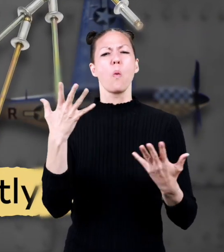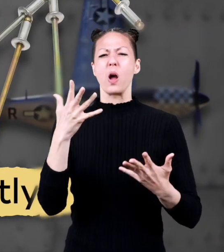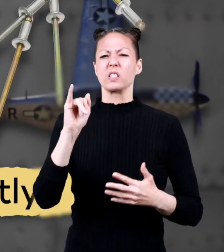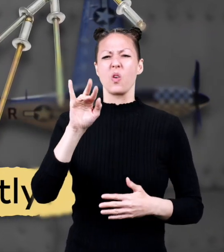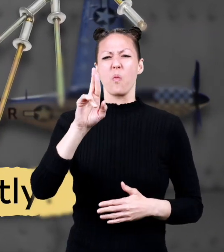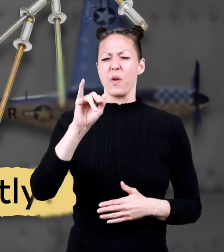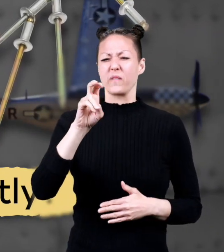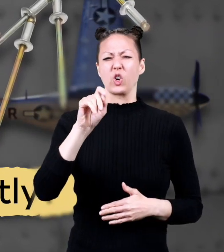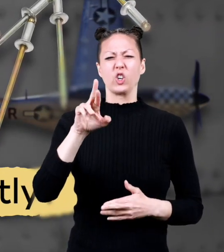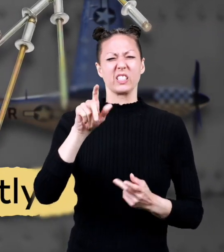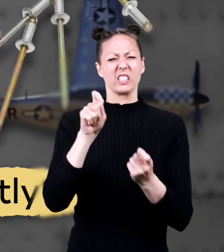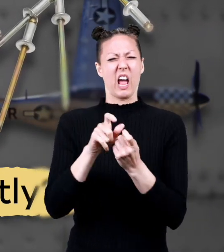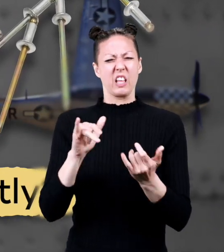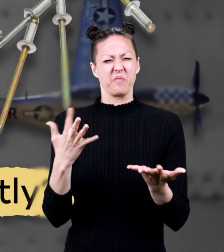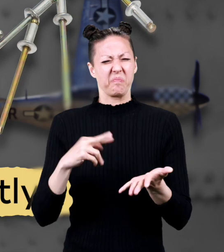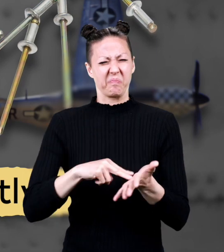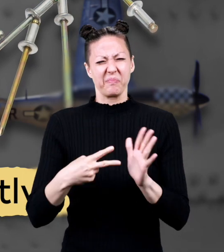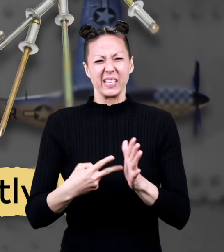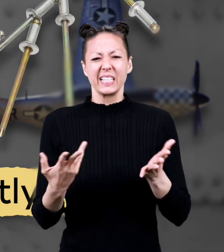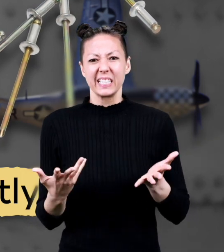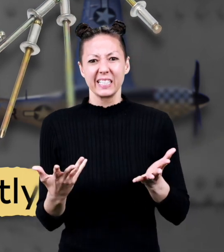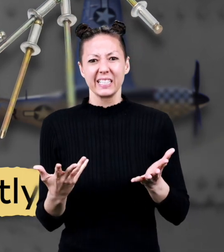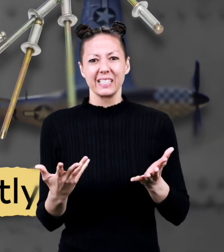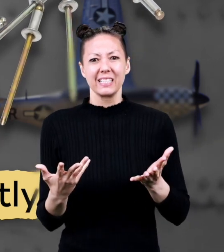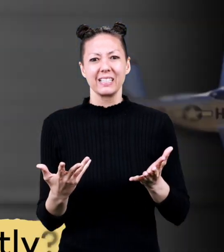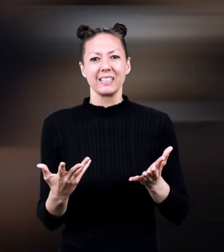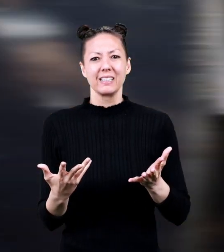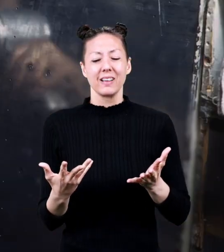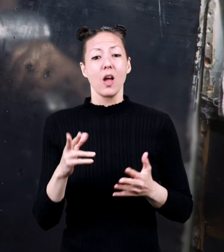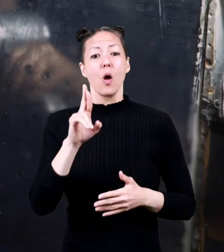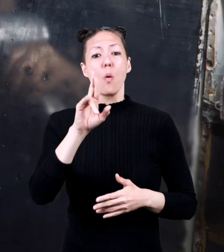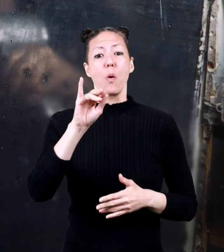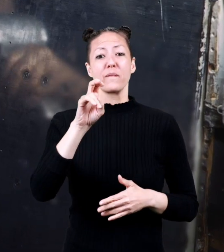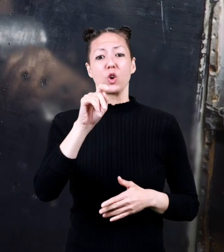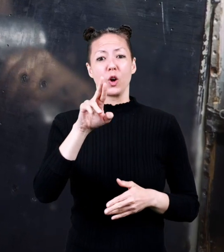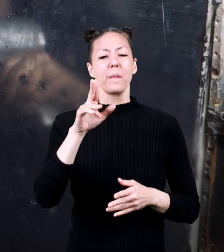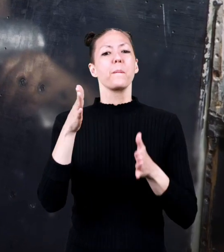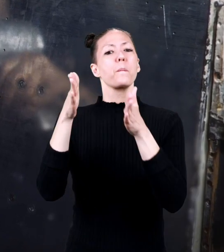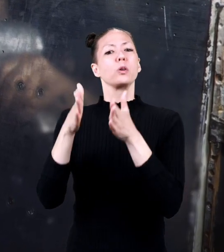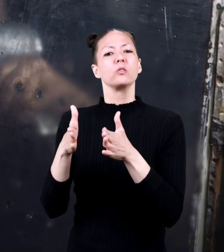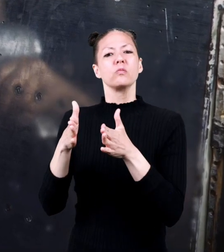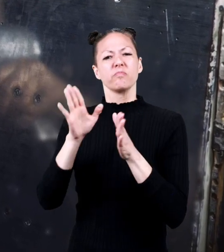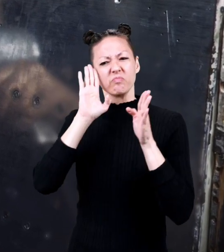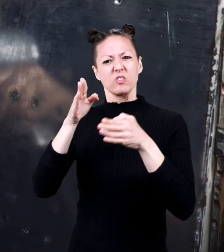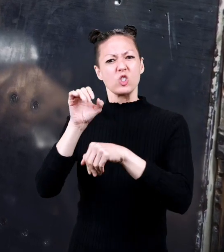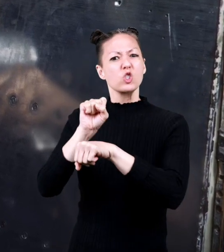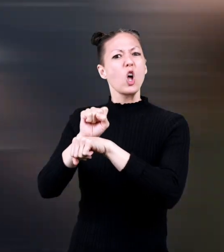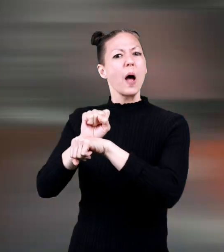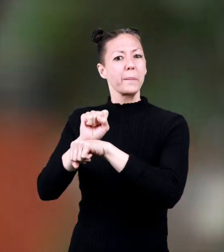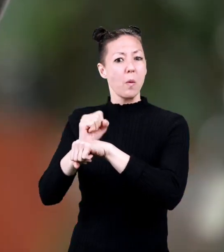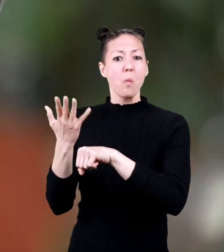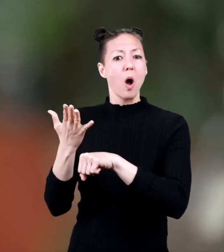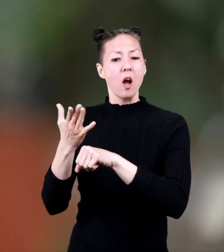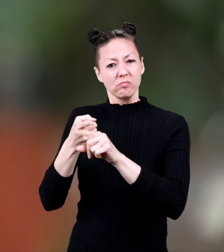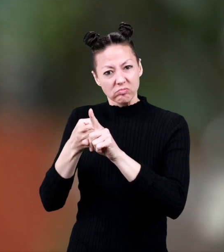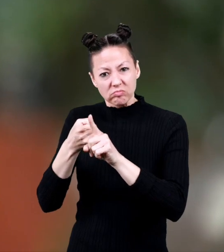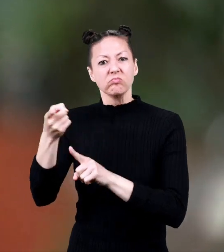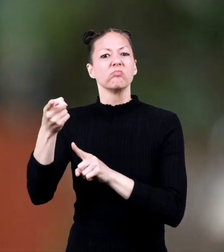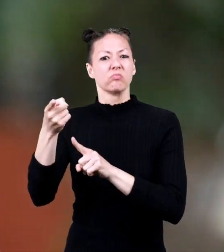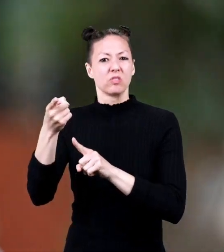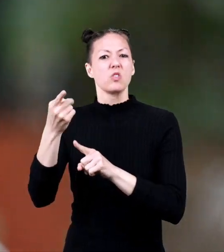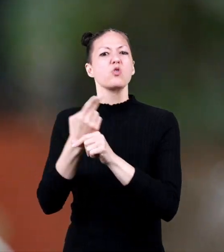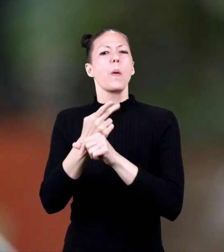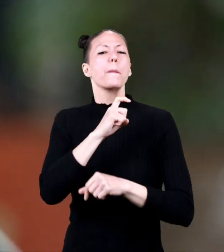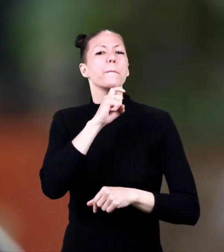question. What is a riveter exactly? A riveter is a person whose job is to fasten or